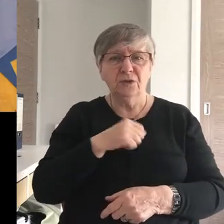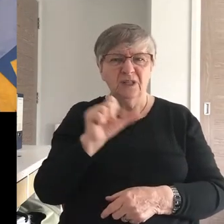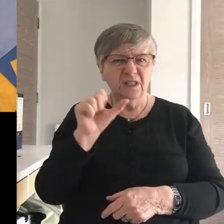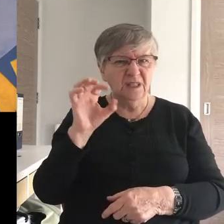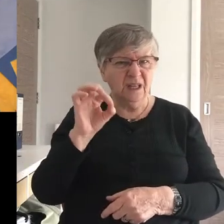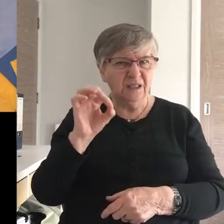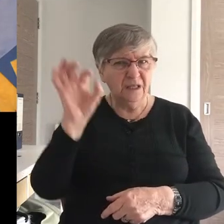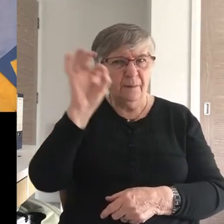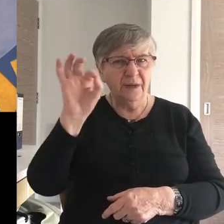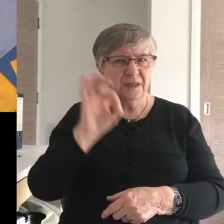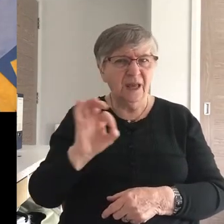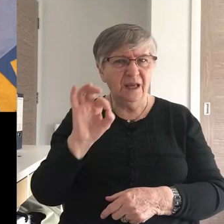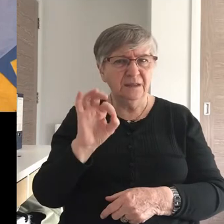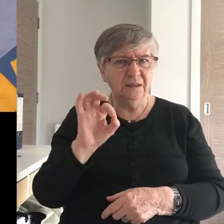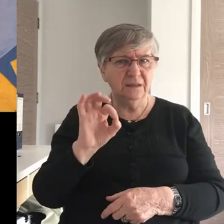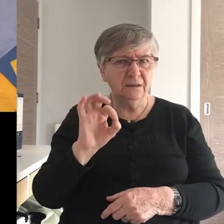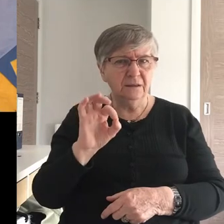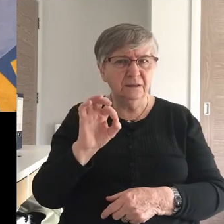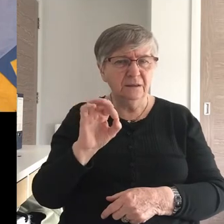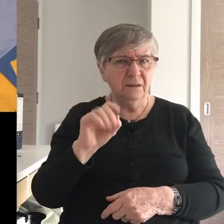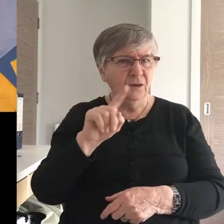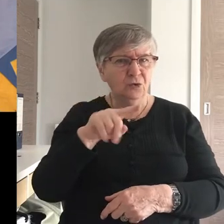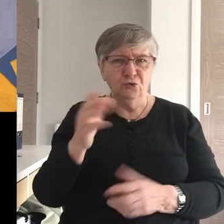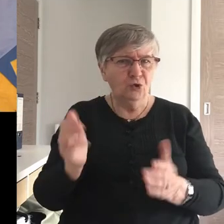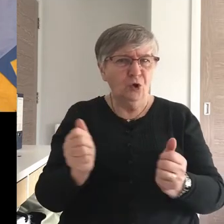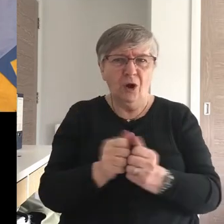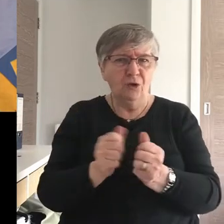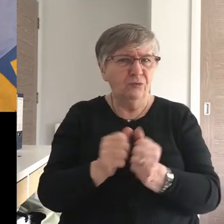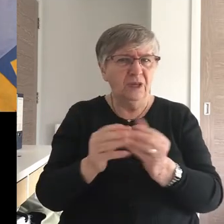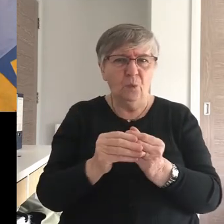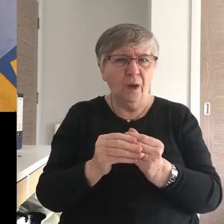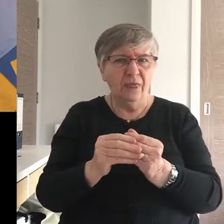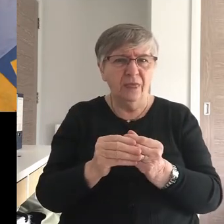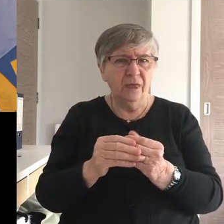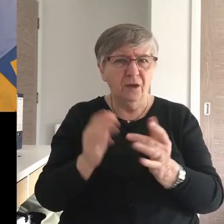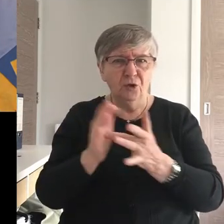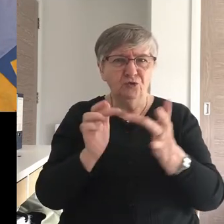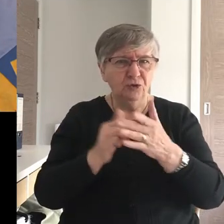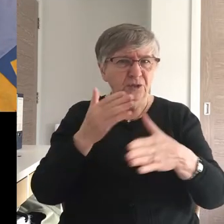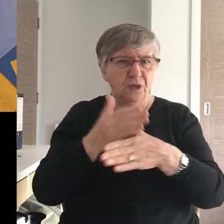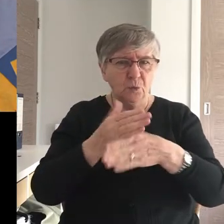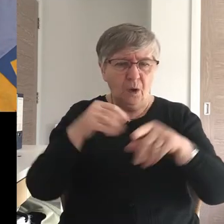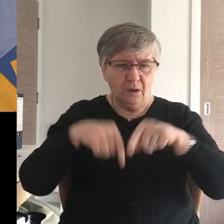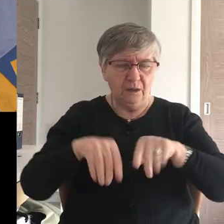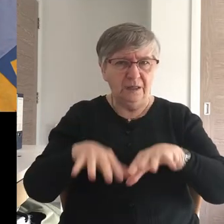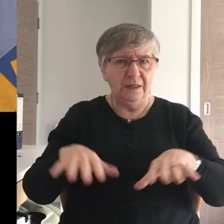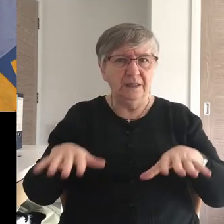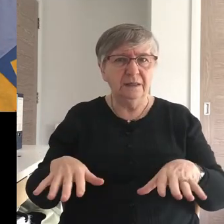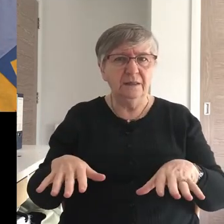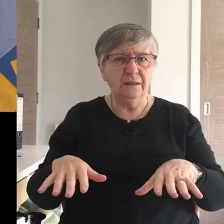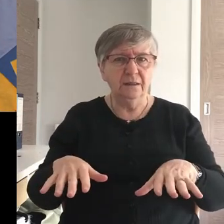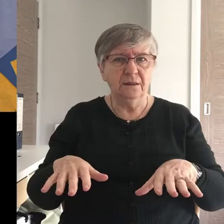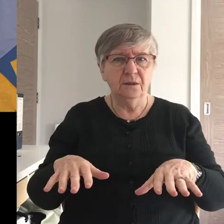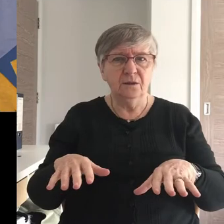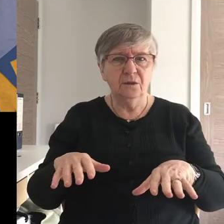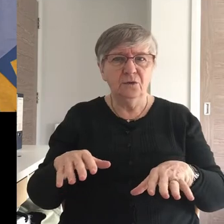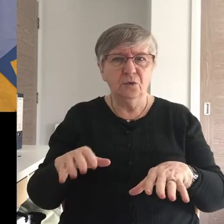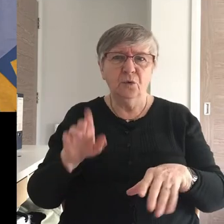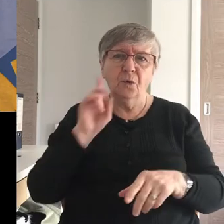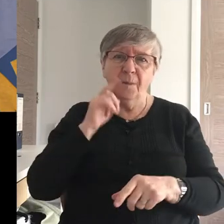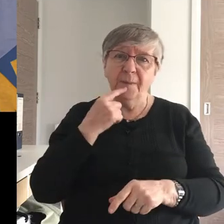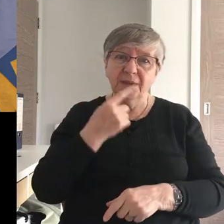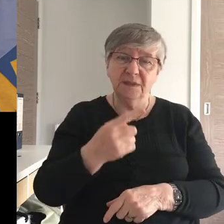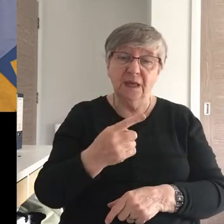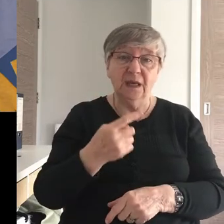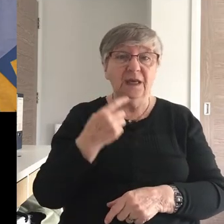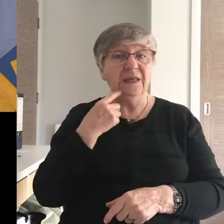60%, that doesn't tie up with the way that the mission of Jesus is going. And so the claim seems to be made very easily